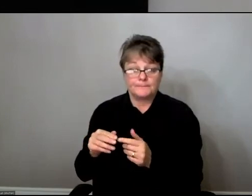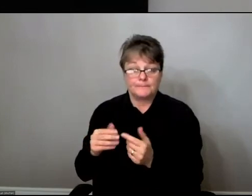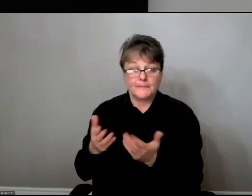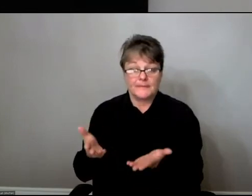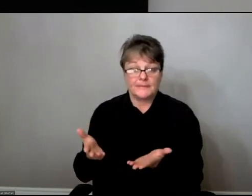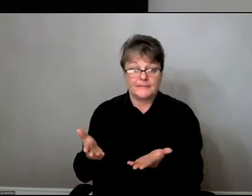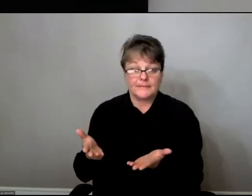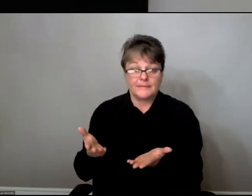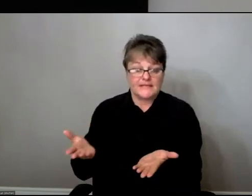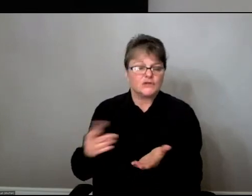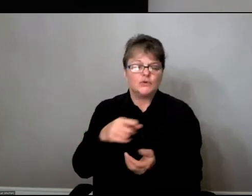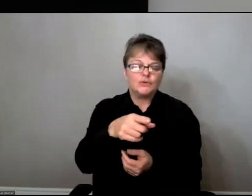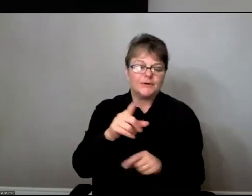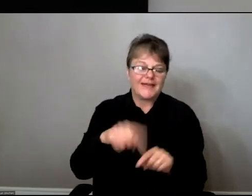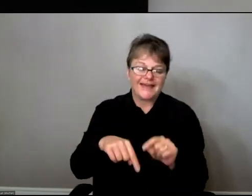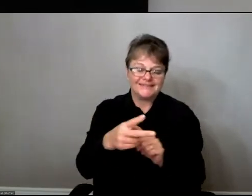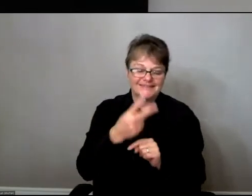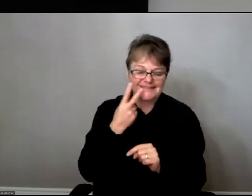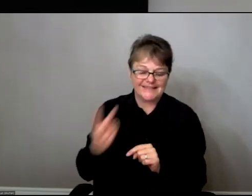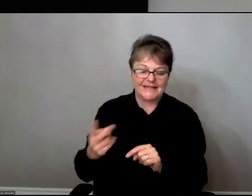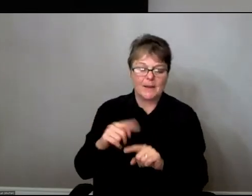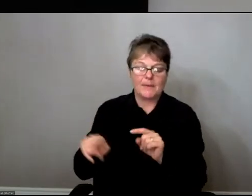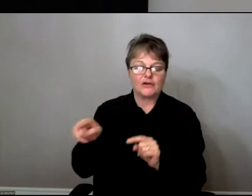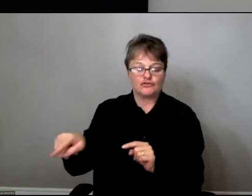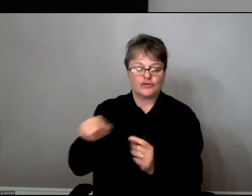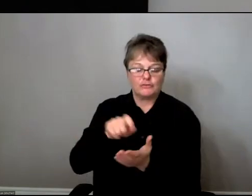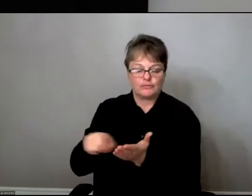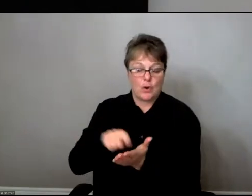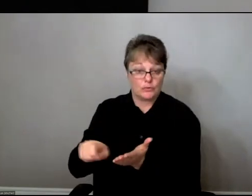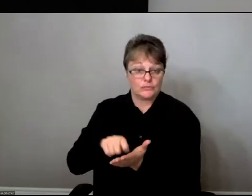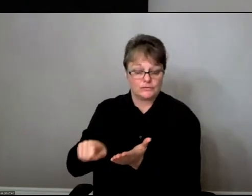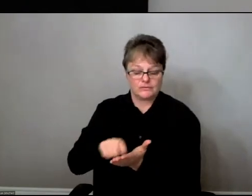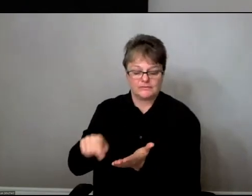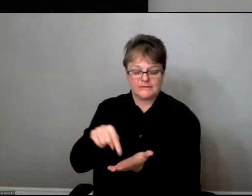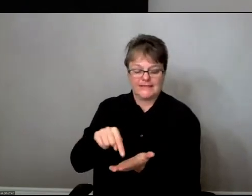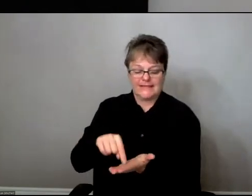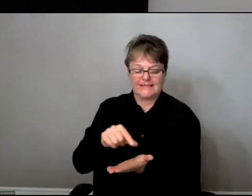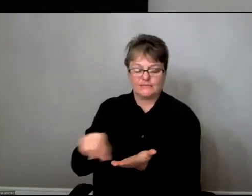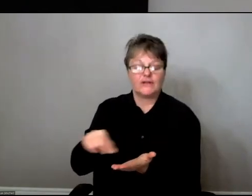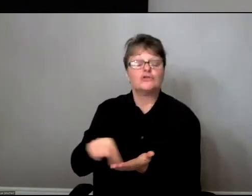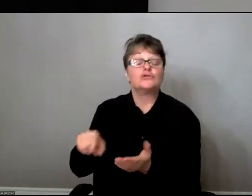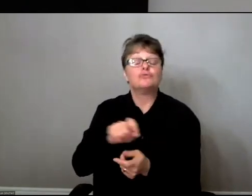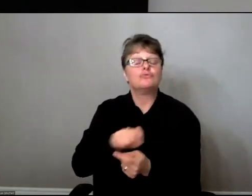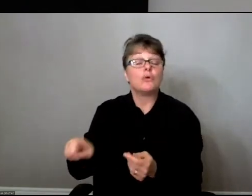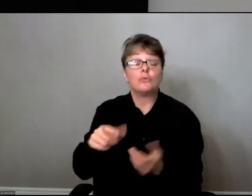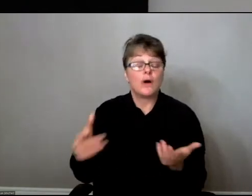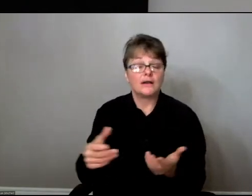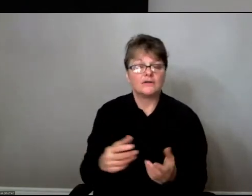You can't see it, but it's written in green. She wrote it there, strength and courage.